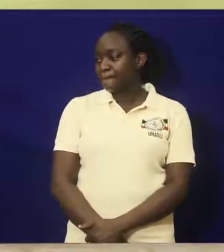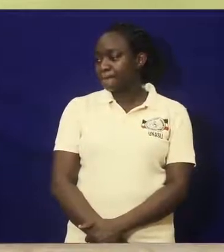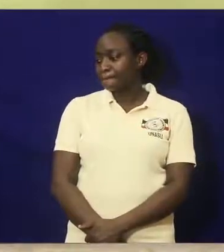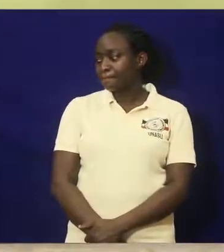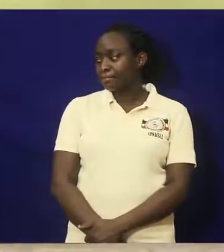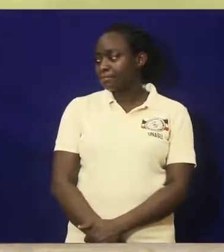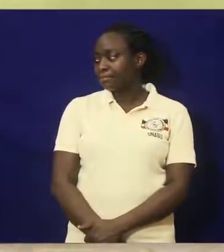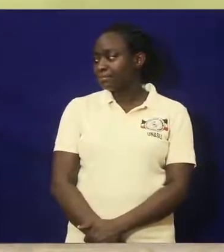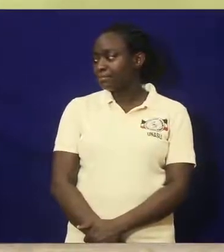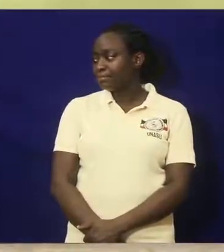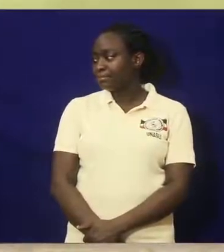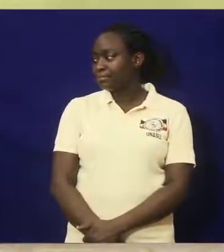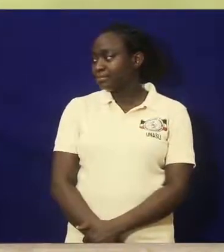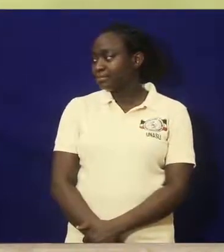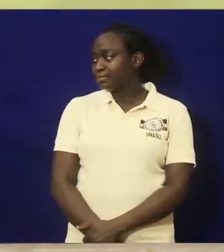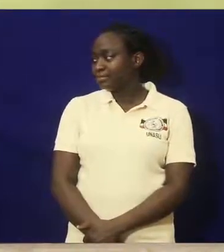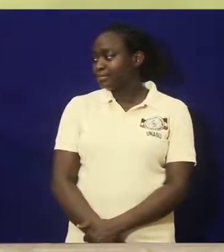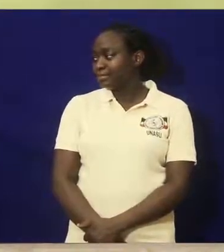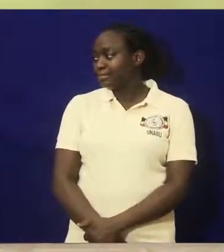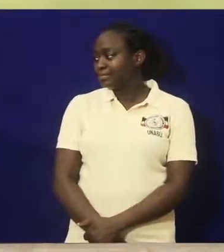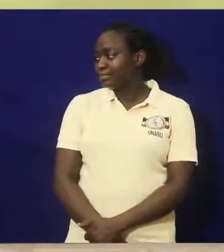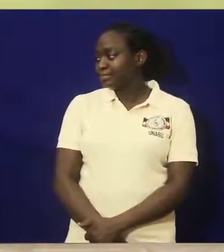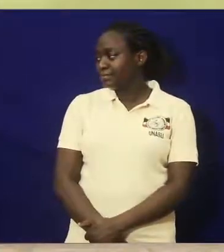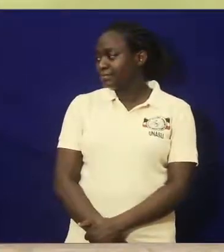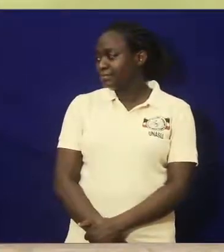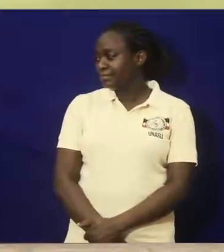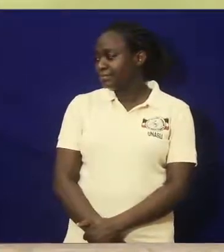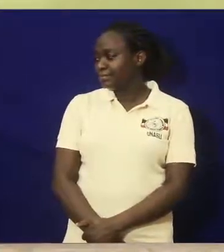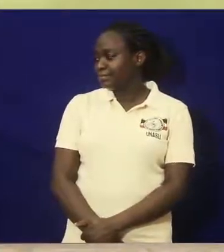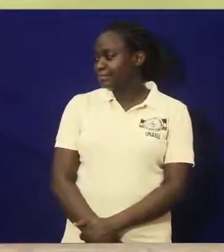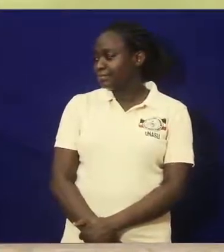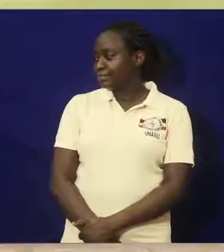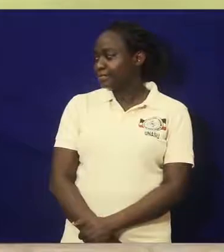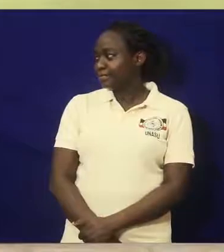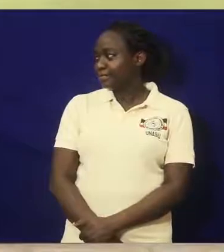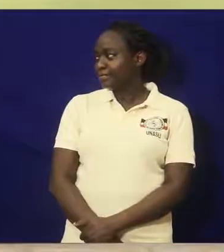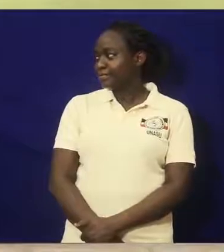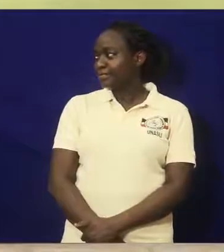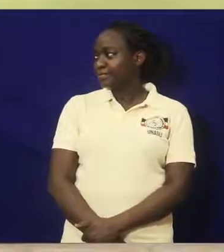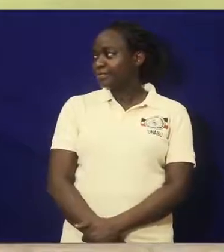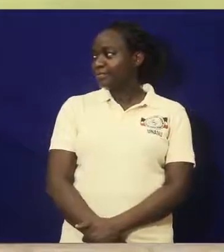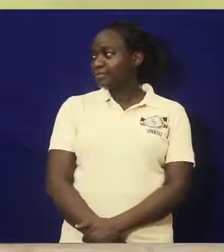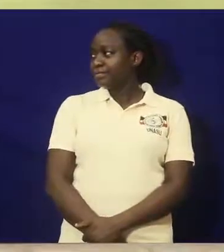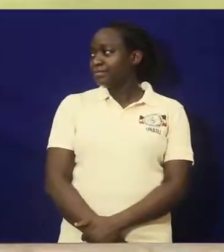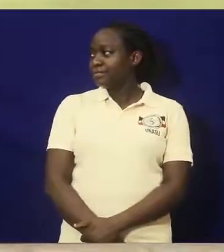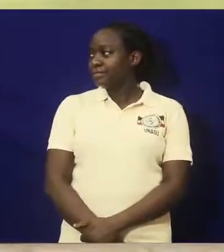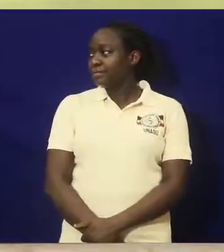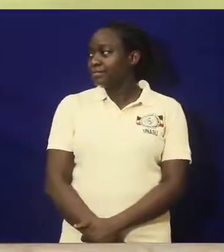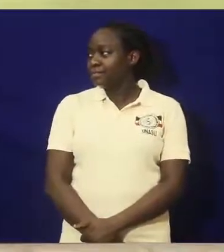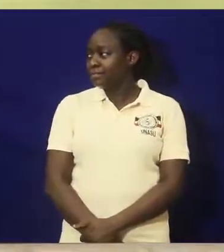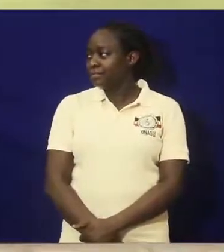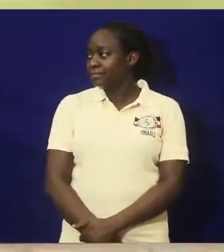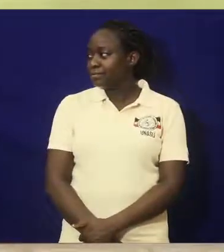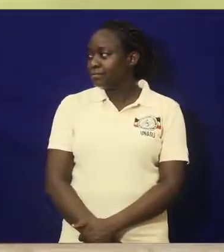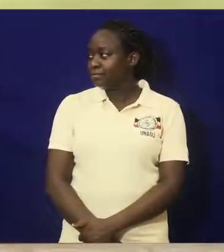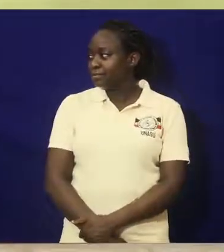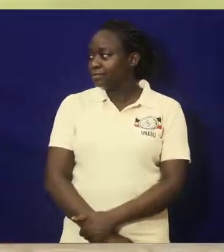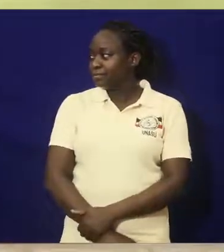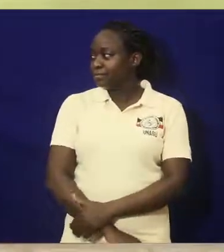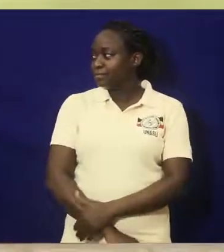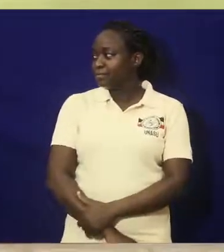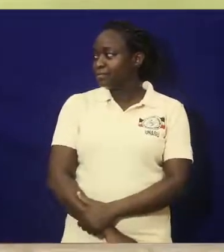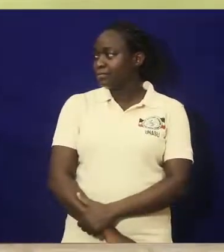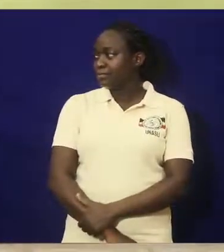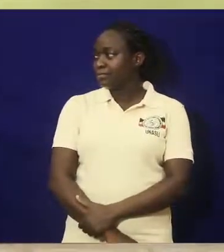anther to fertilize ova, which make the seeds. Flowers,